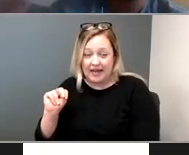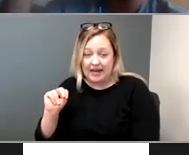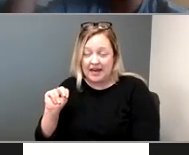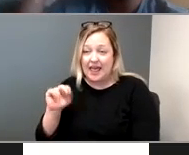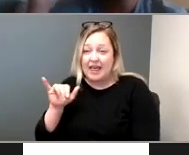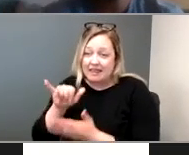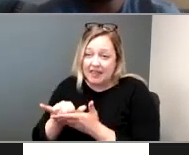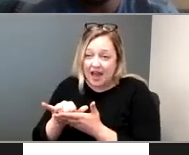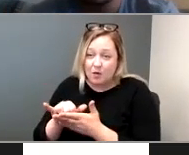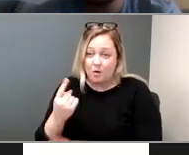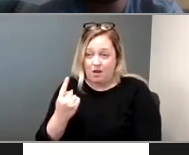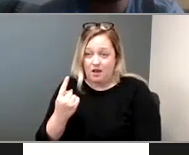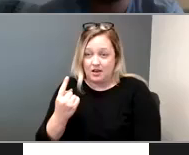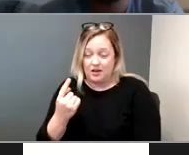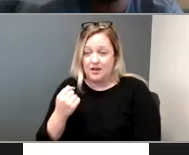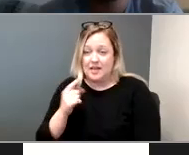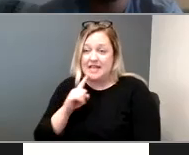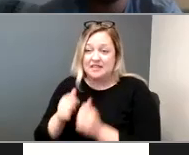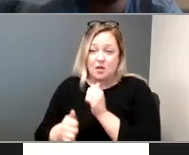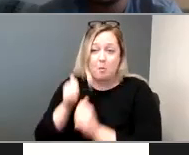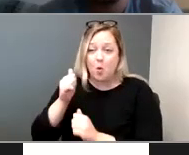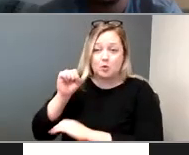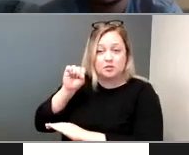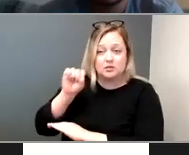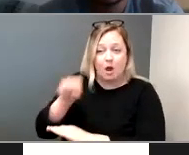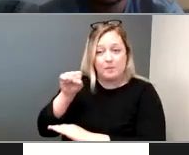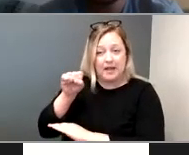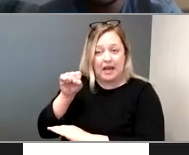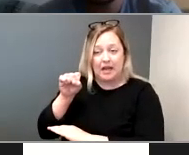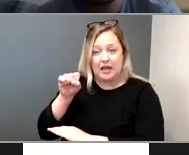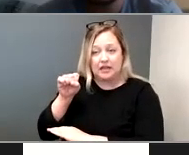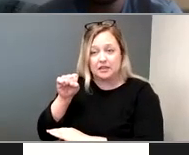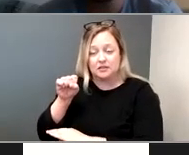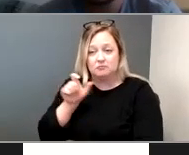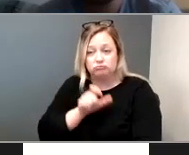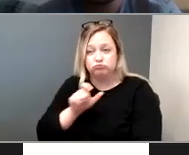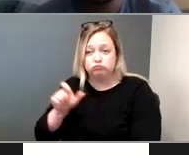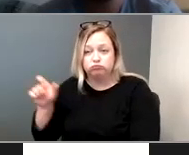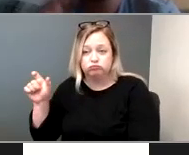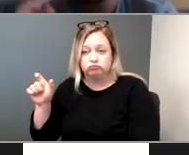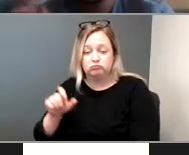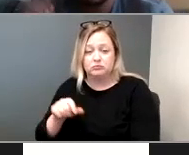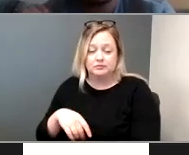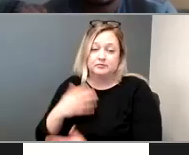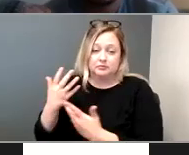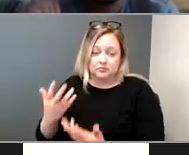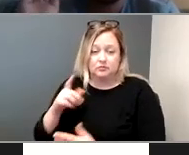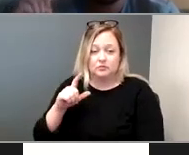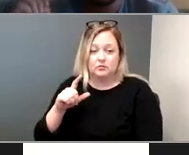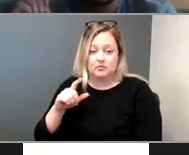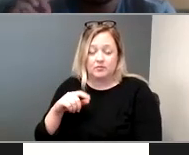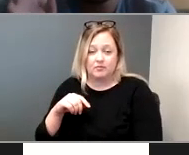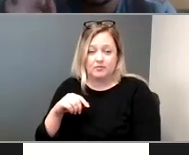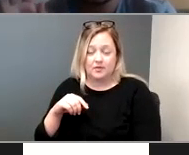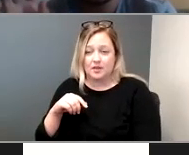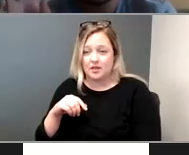most dominating factor in this entire equation. So in general, log n factorial, and you guys can derive it in